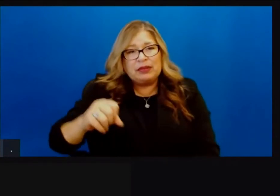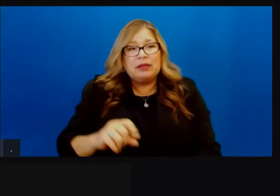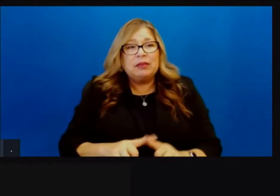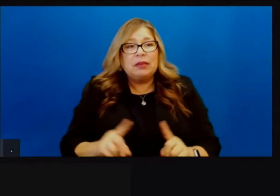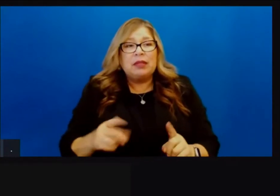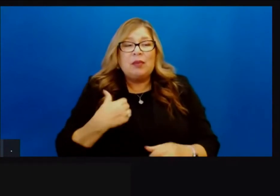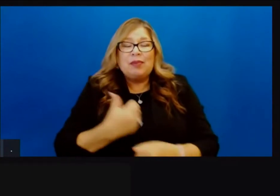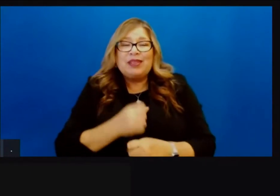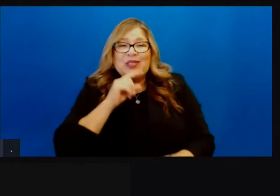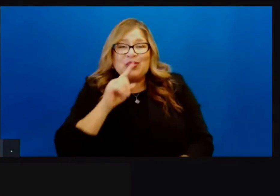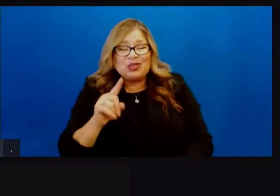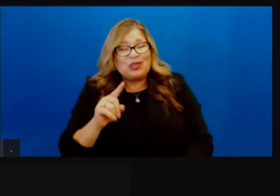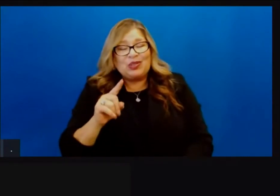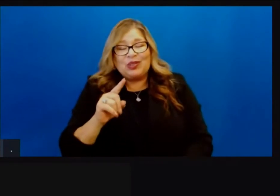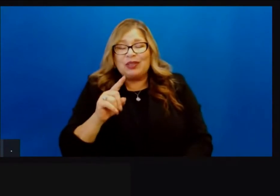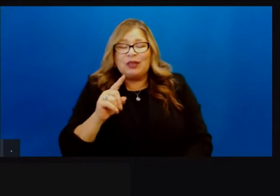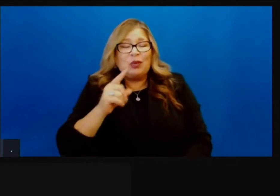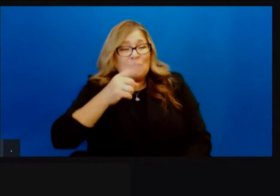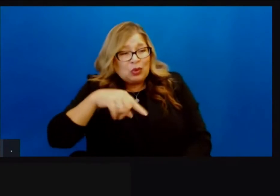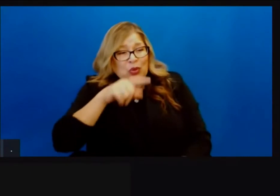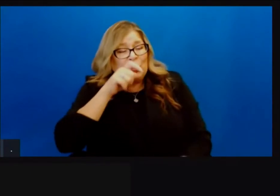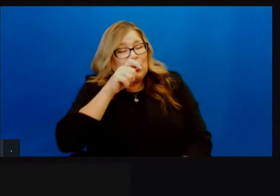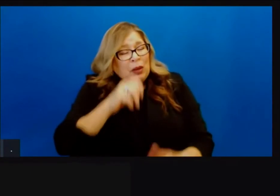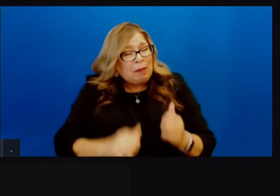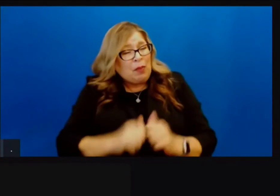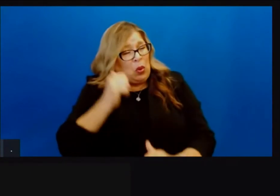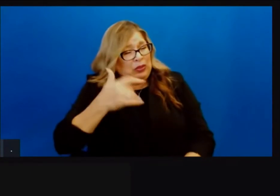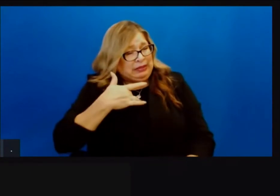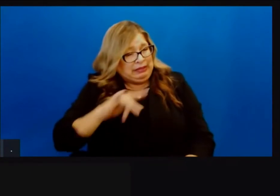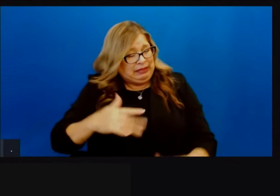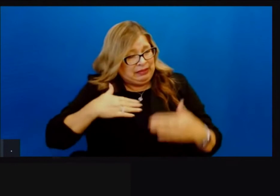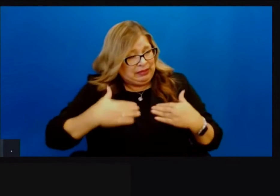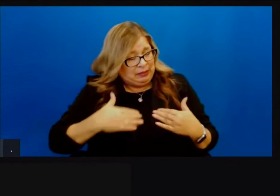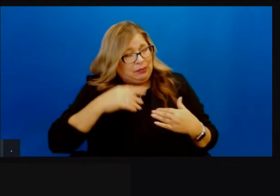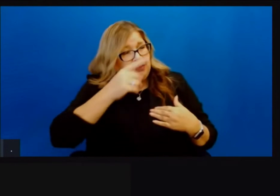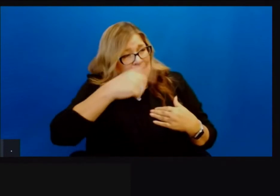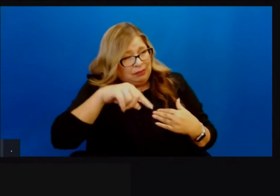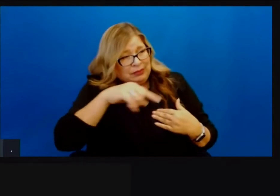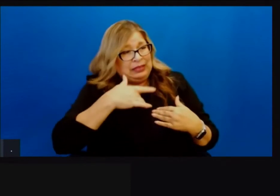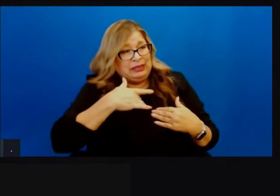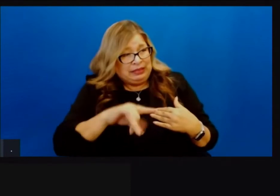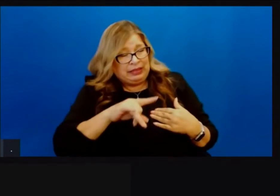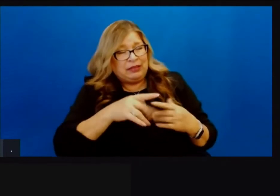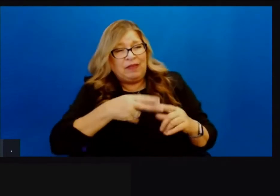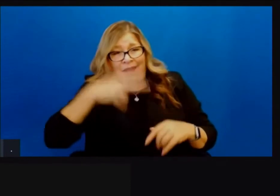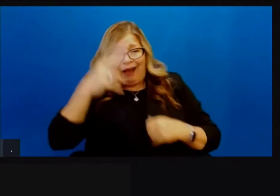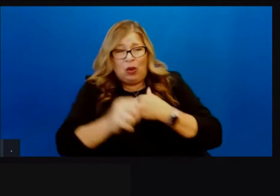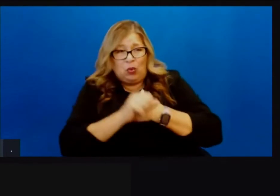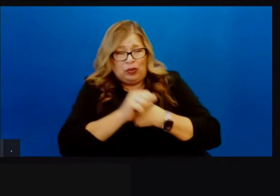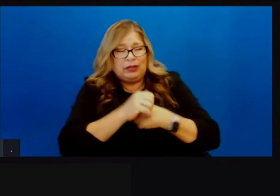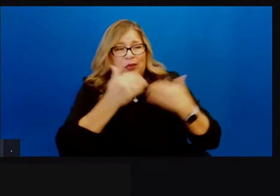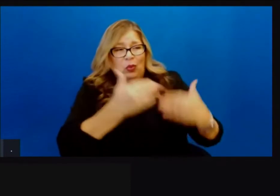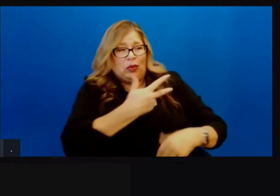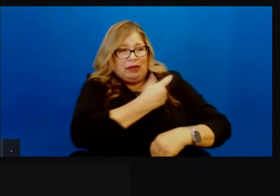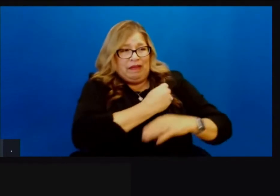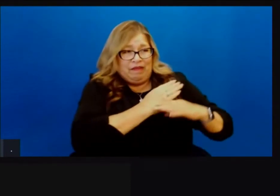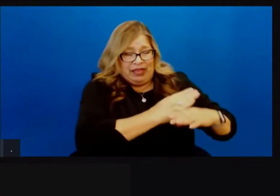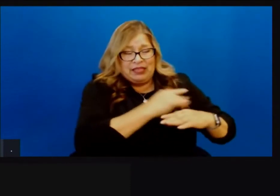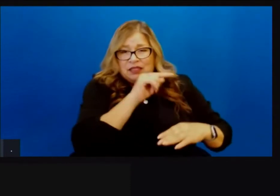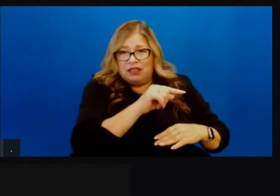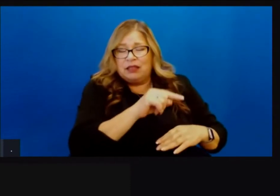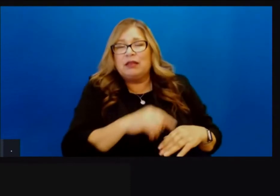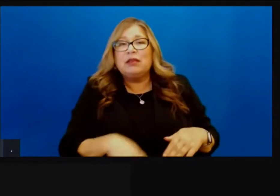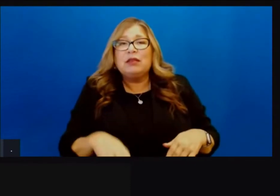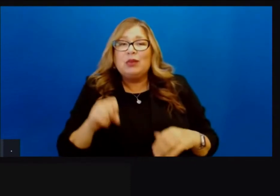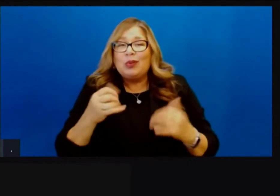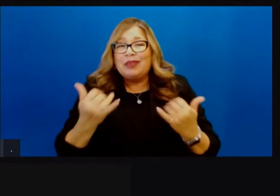the most vulnerable are vaccinated. So the decision to sort of move forward with that now, to align with what I think